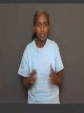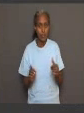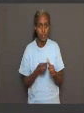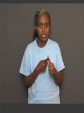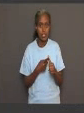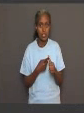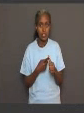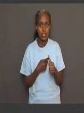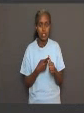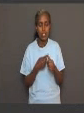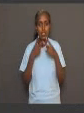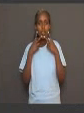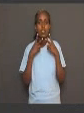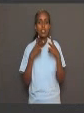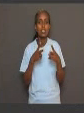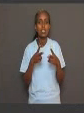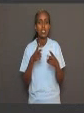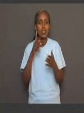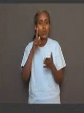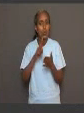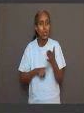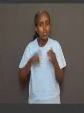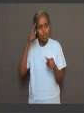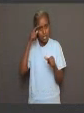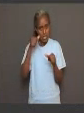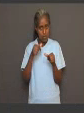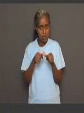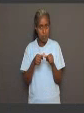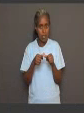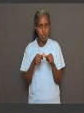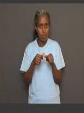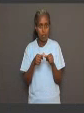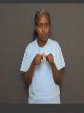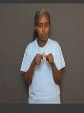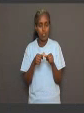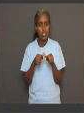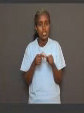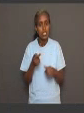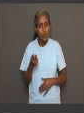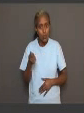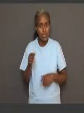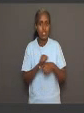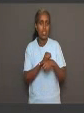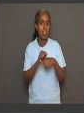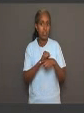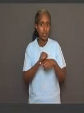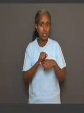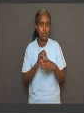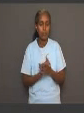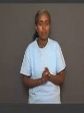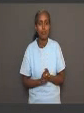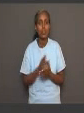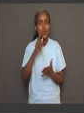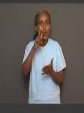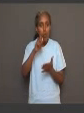First, let us see what we can remember with a quick activity. What